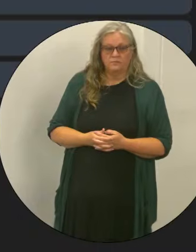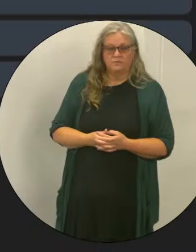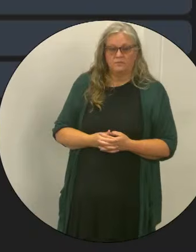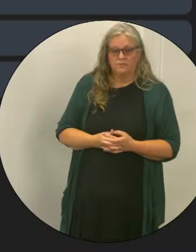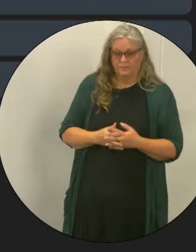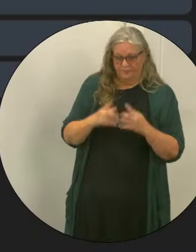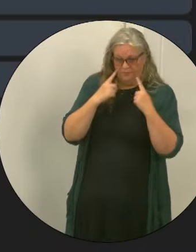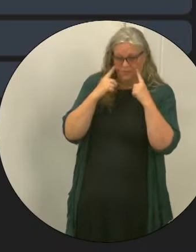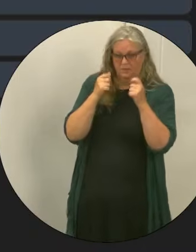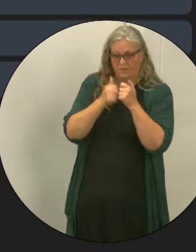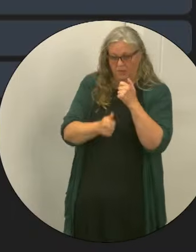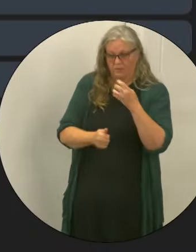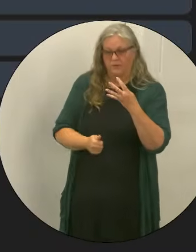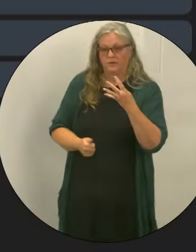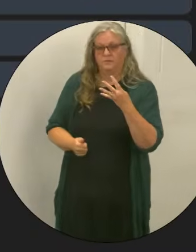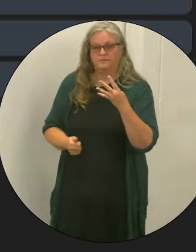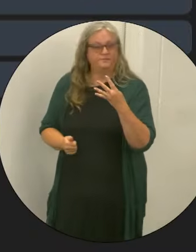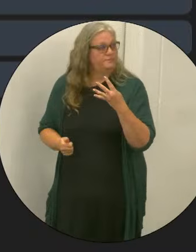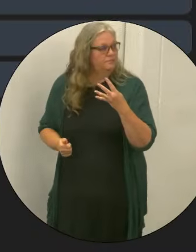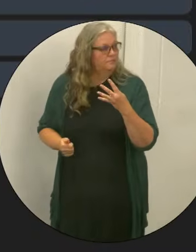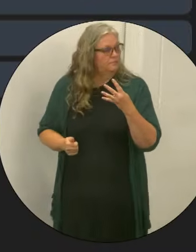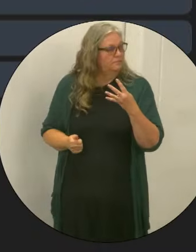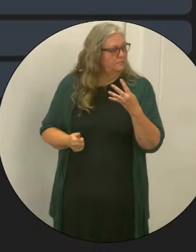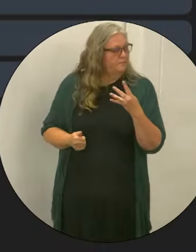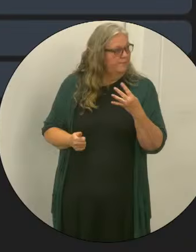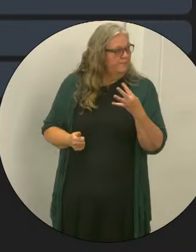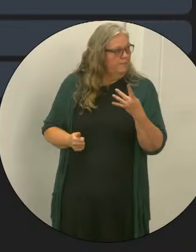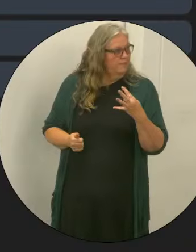Motion passes. That's 4.